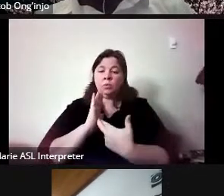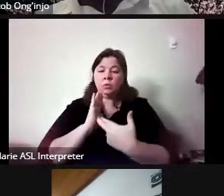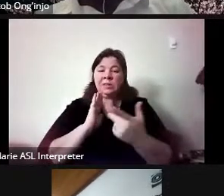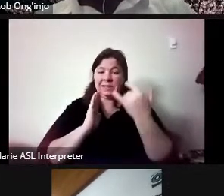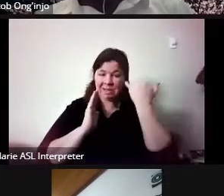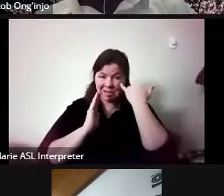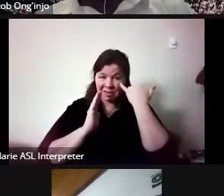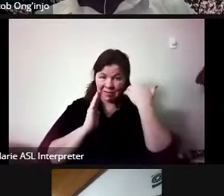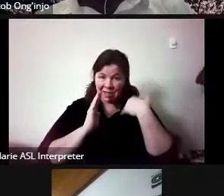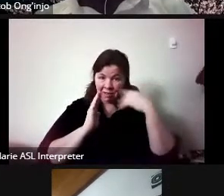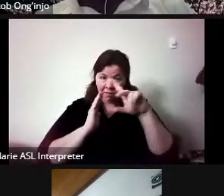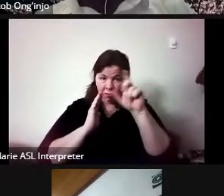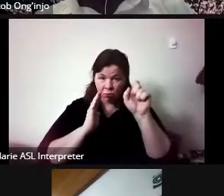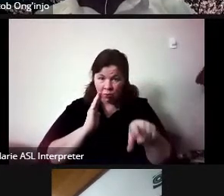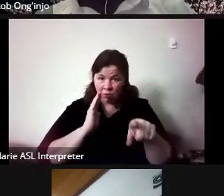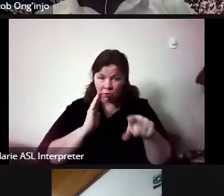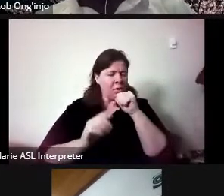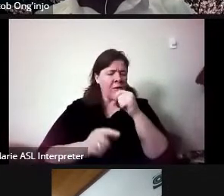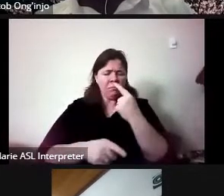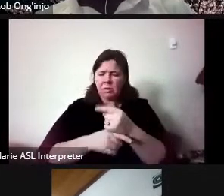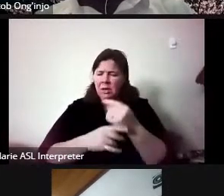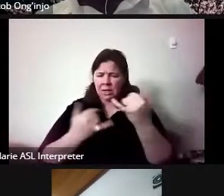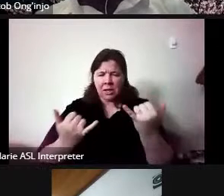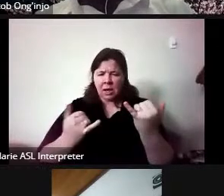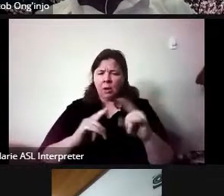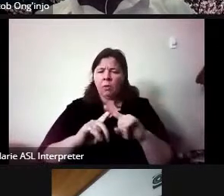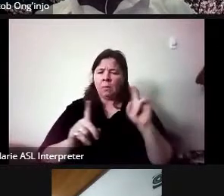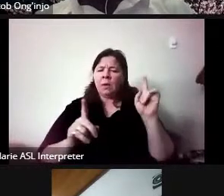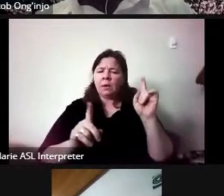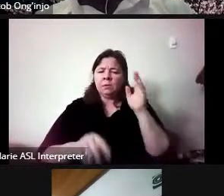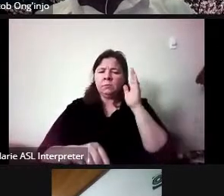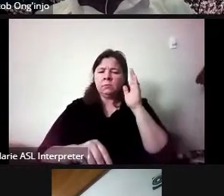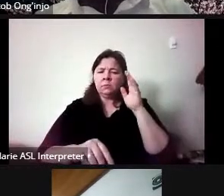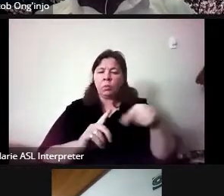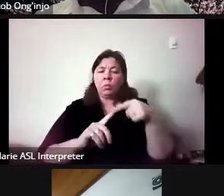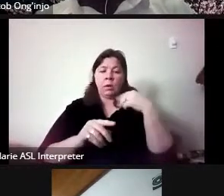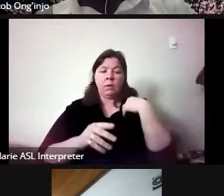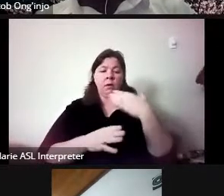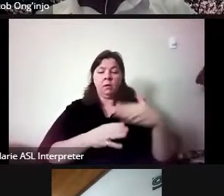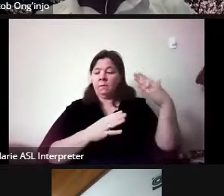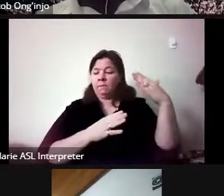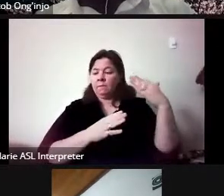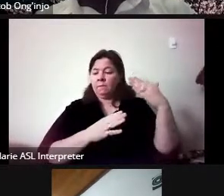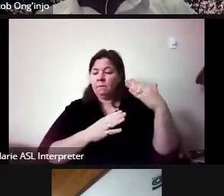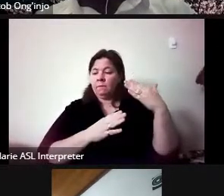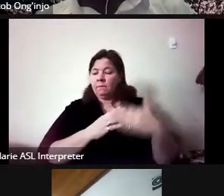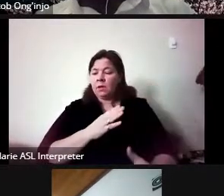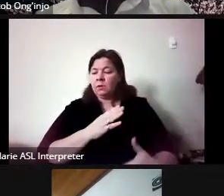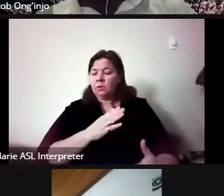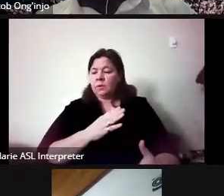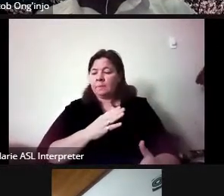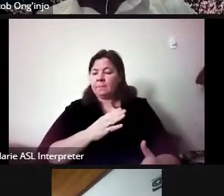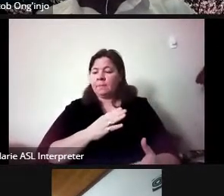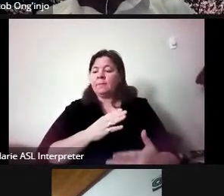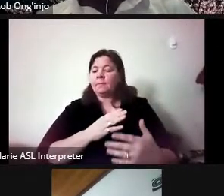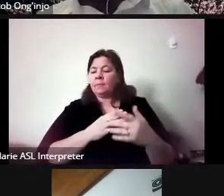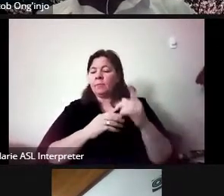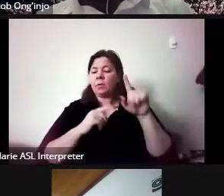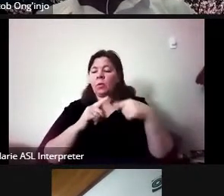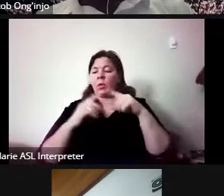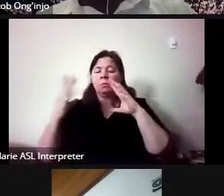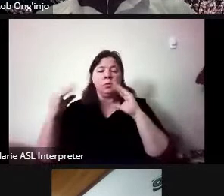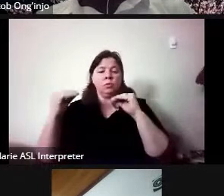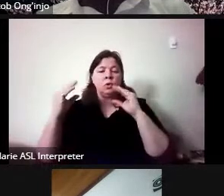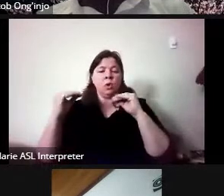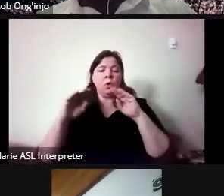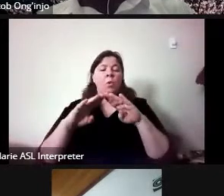a question, not right now, but once we finish with all the talking, we're going to open up